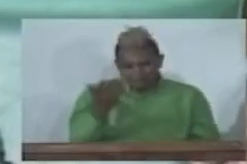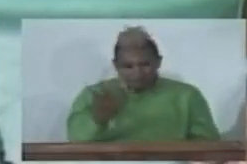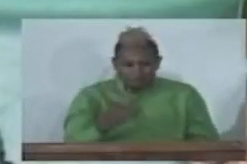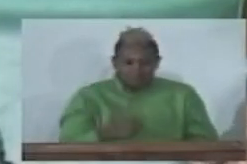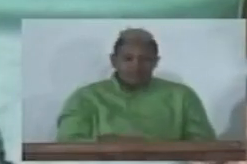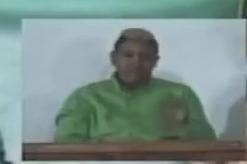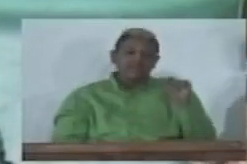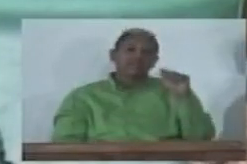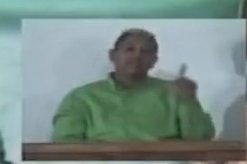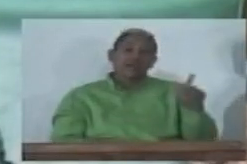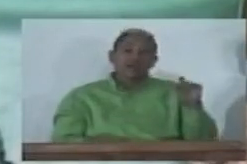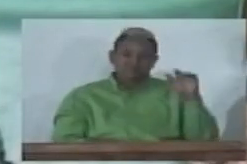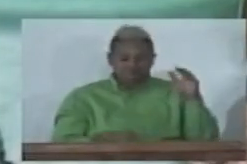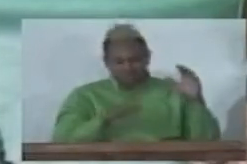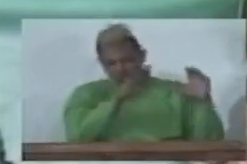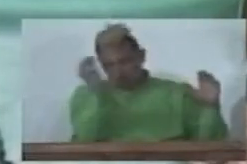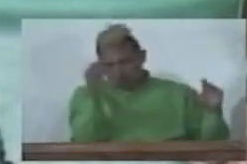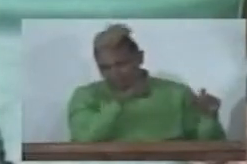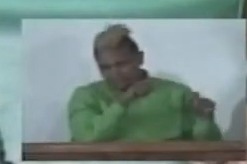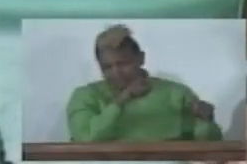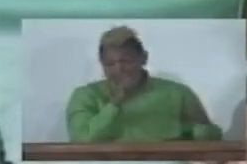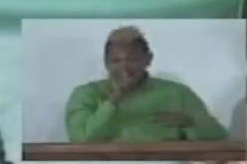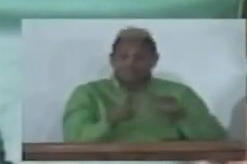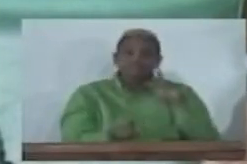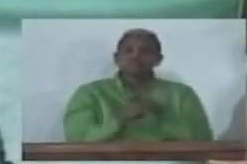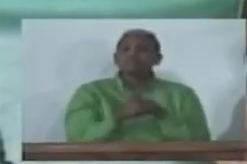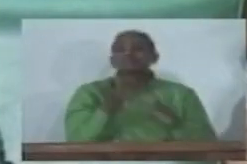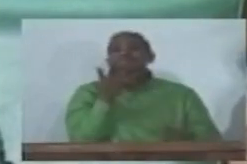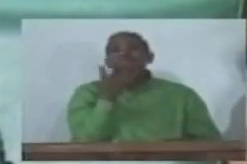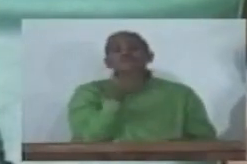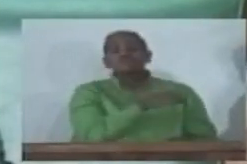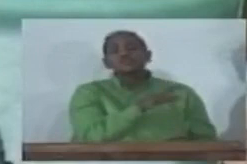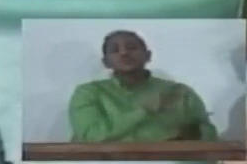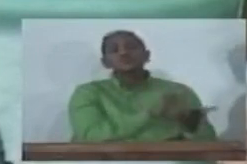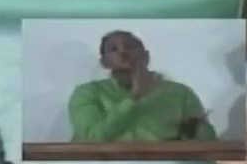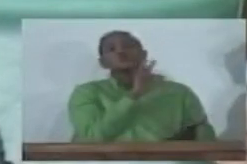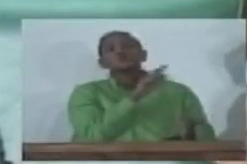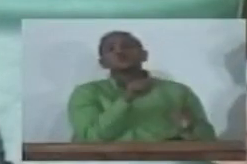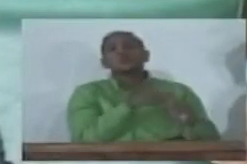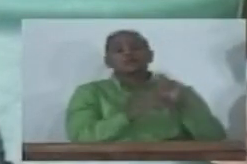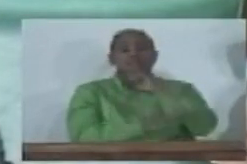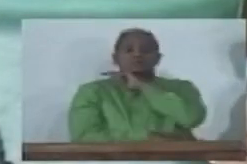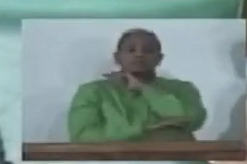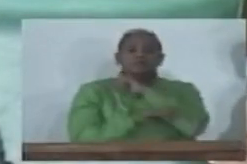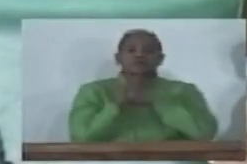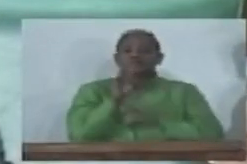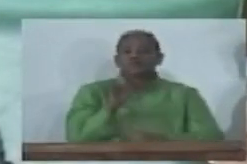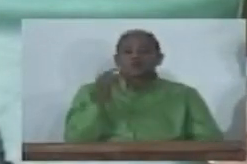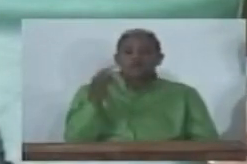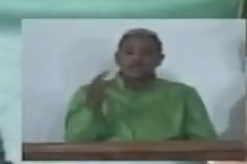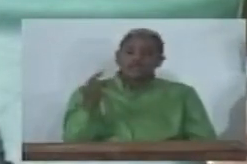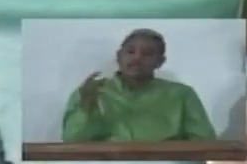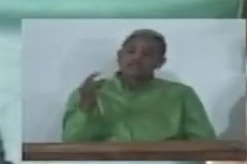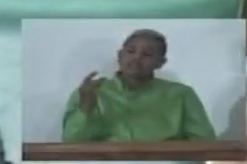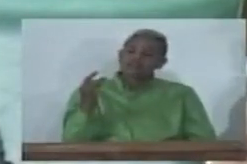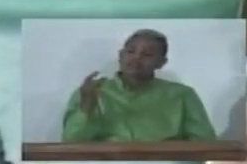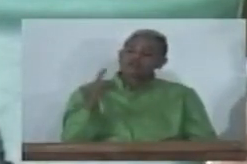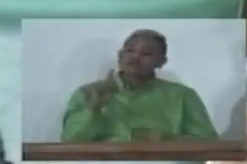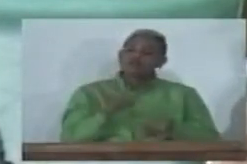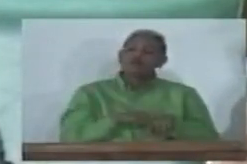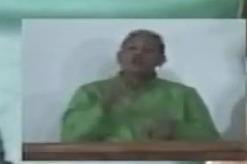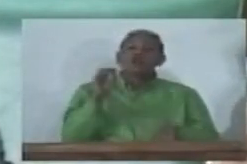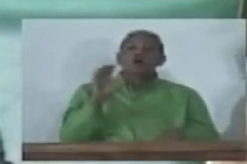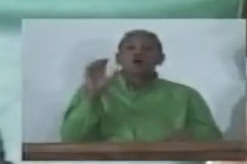GAP for short, emerged as the preferred bidder in September 2018. And on October